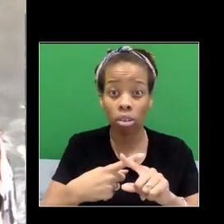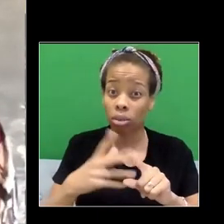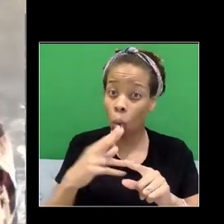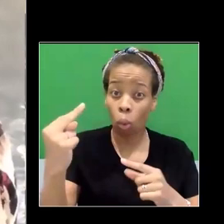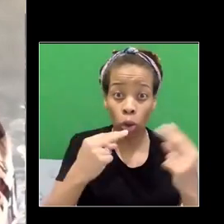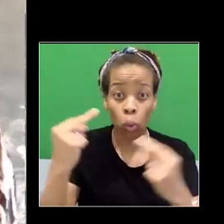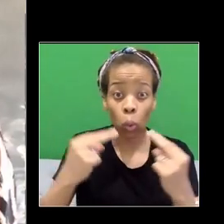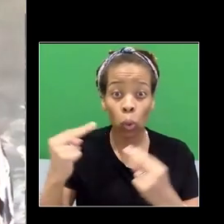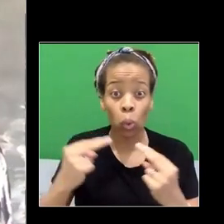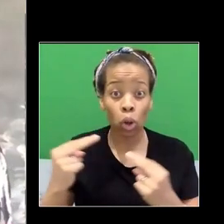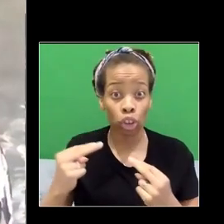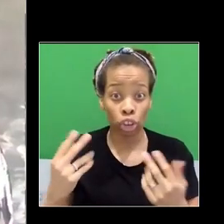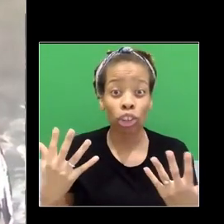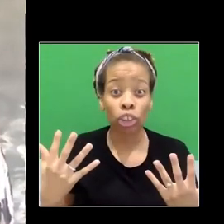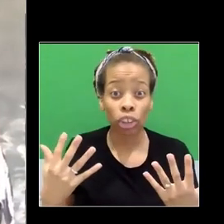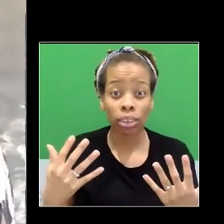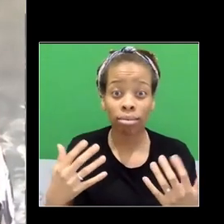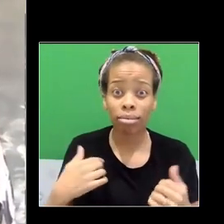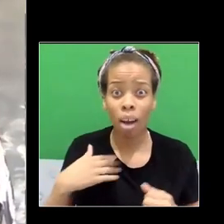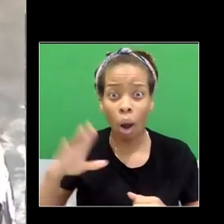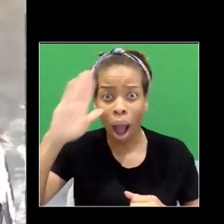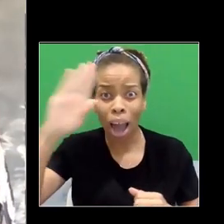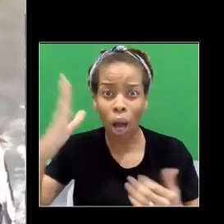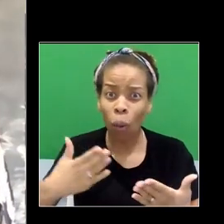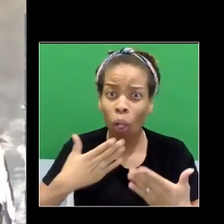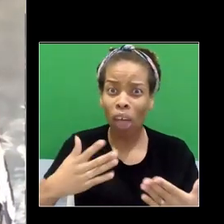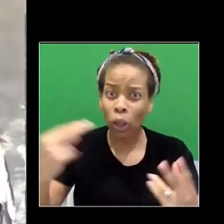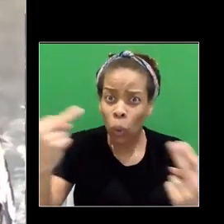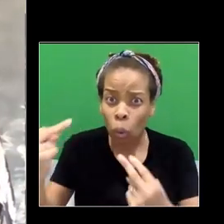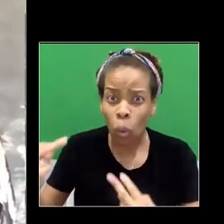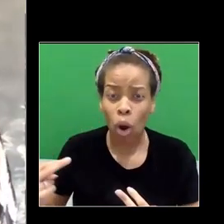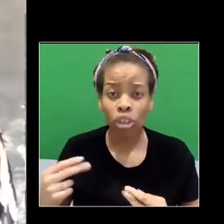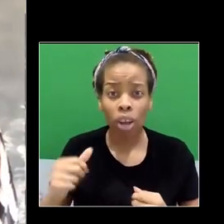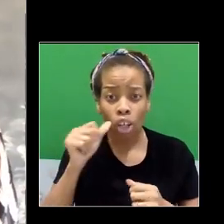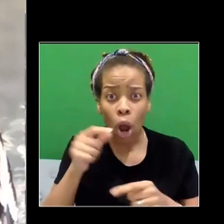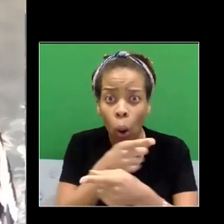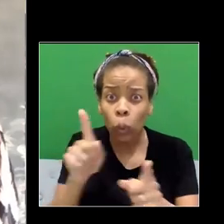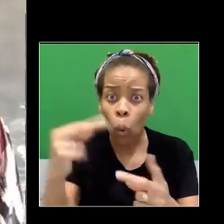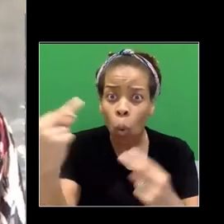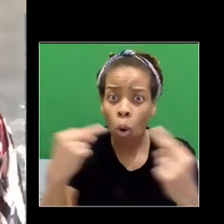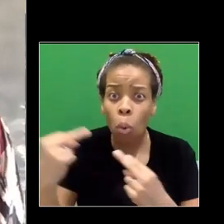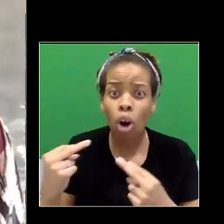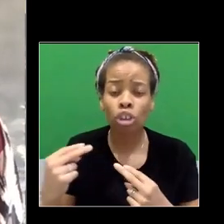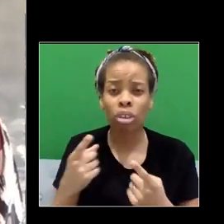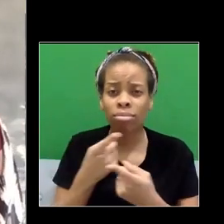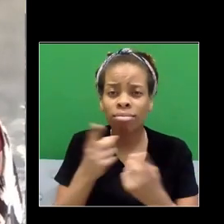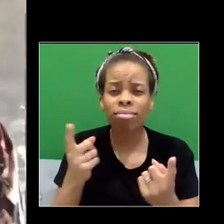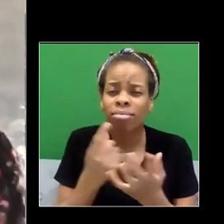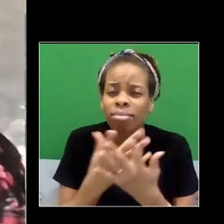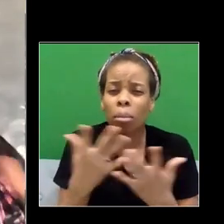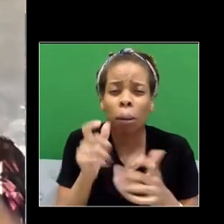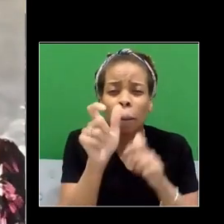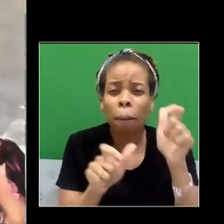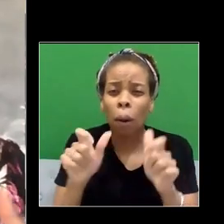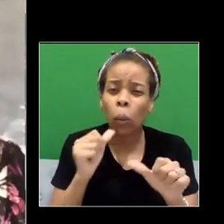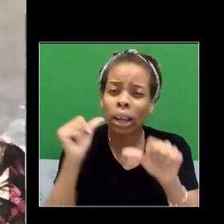I know, Lynette, hello and thank you to them all. We know in that audience are many people we know and love from